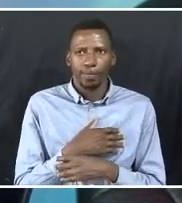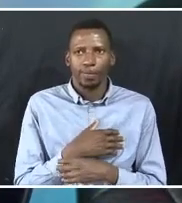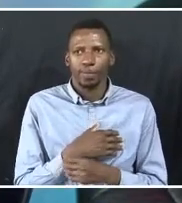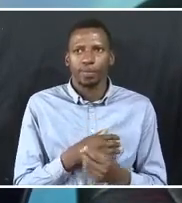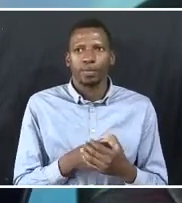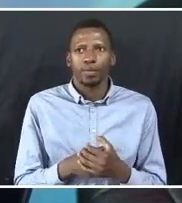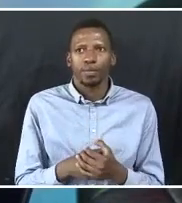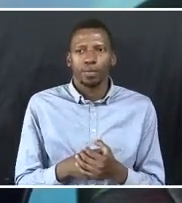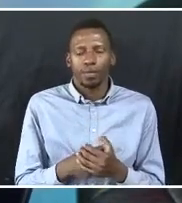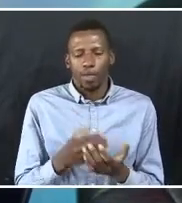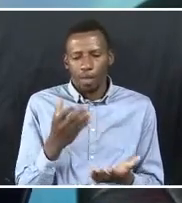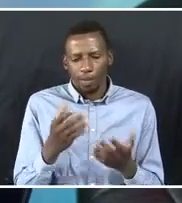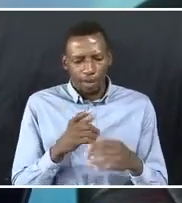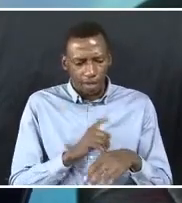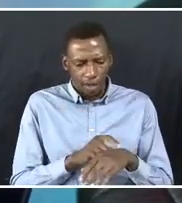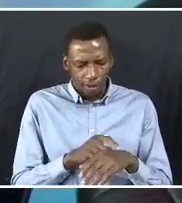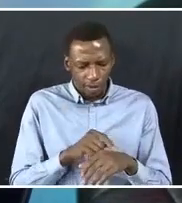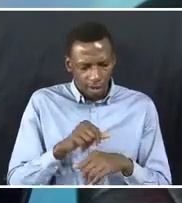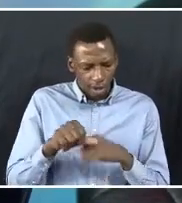At around,